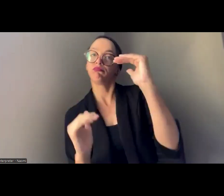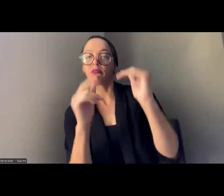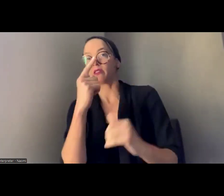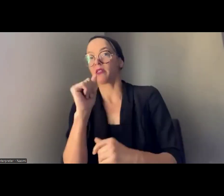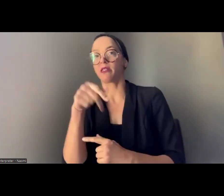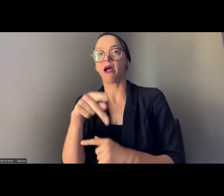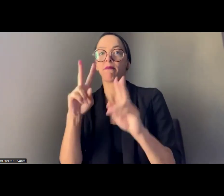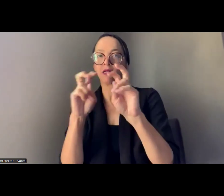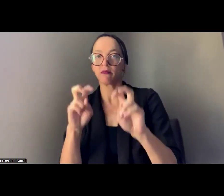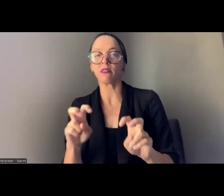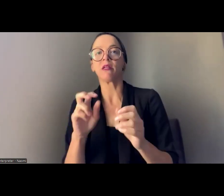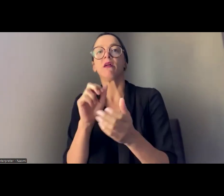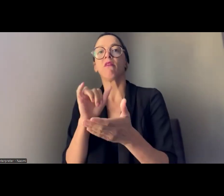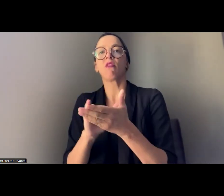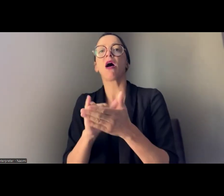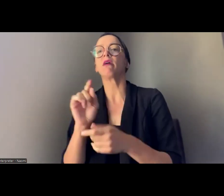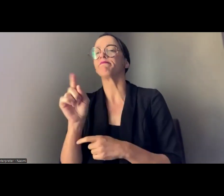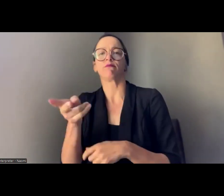finalizing.